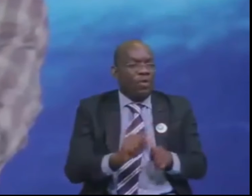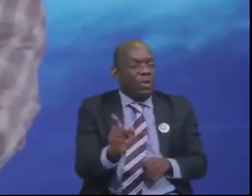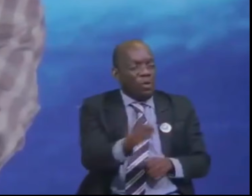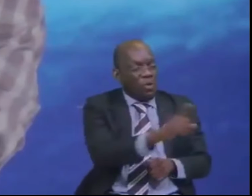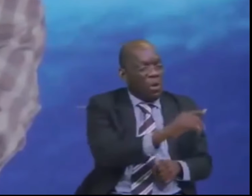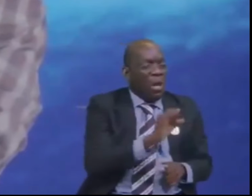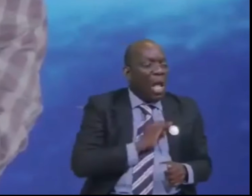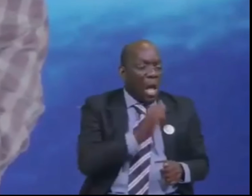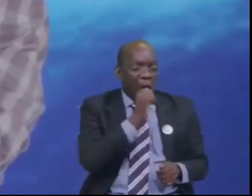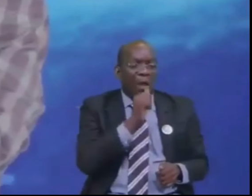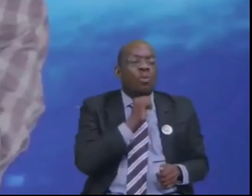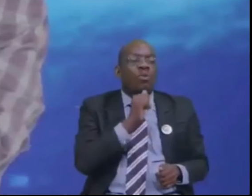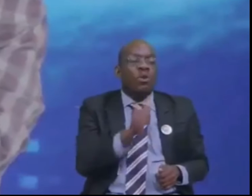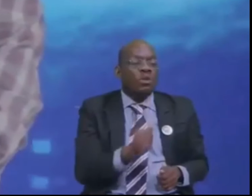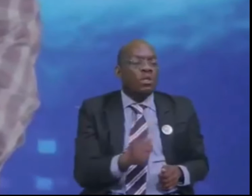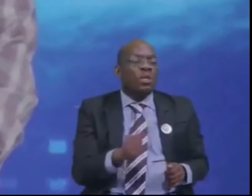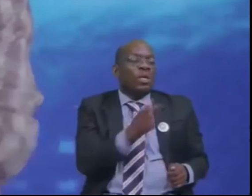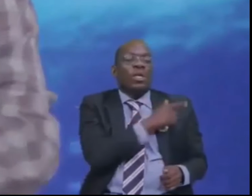a loafer.